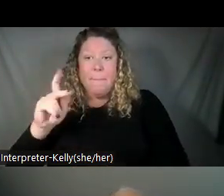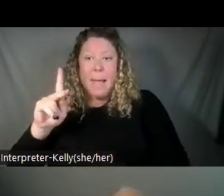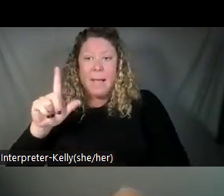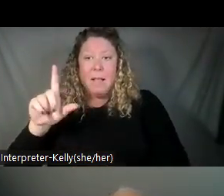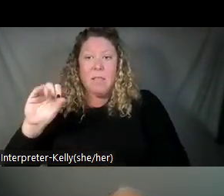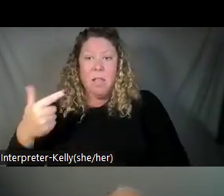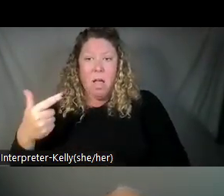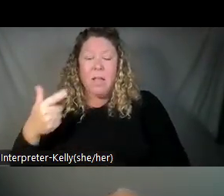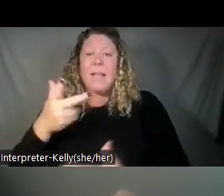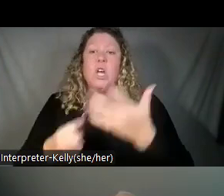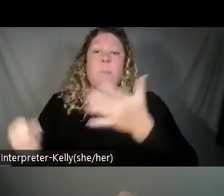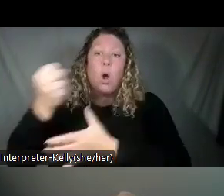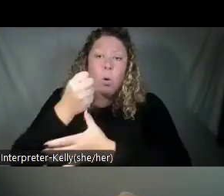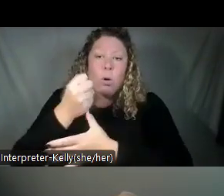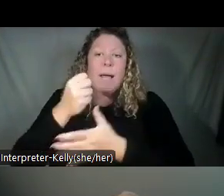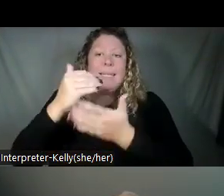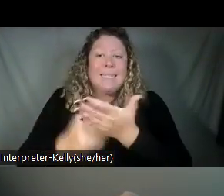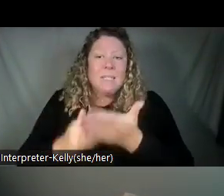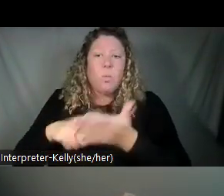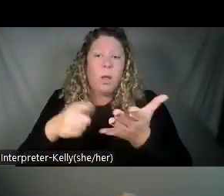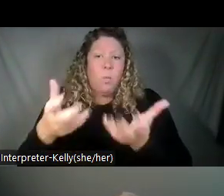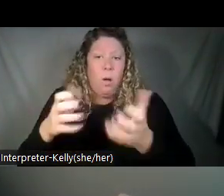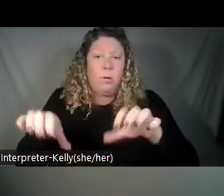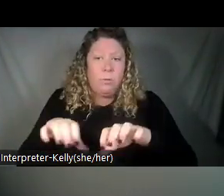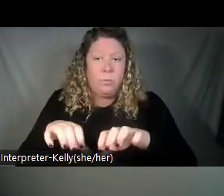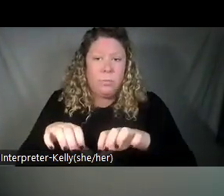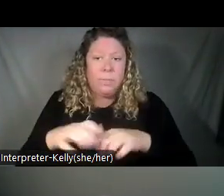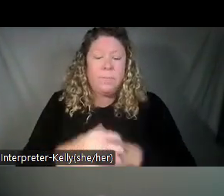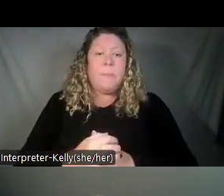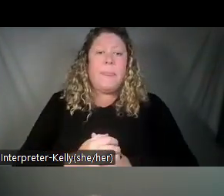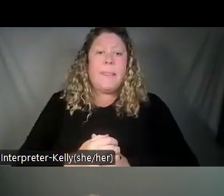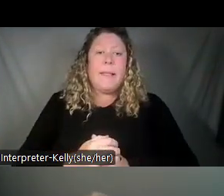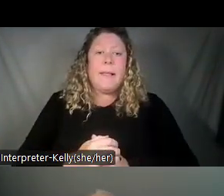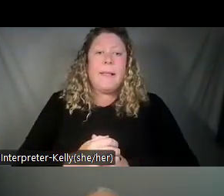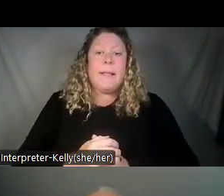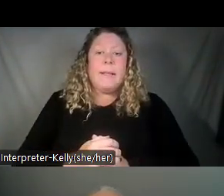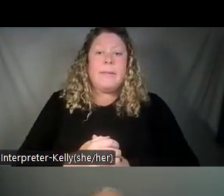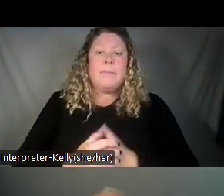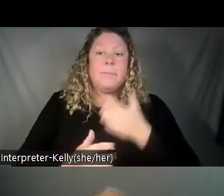prioritized list of things to do. Now, when I kind of made that